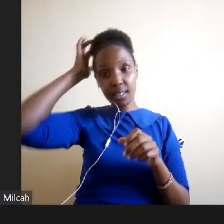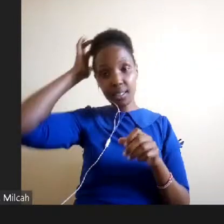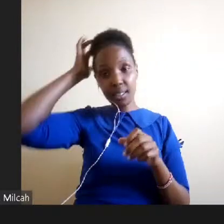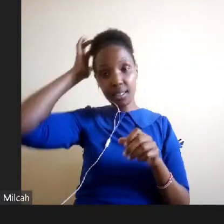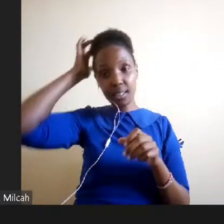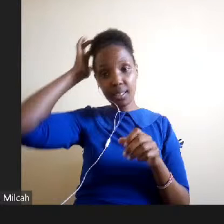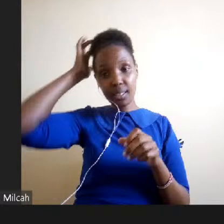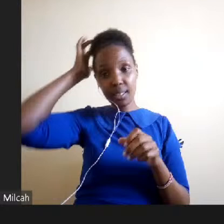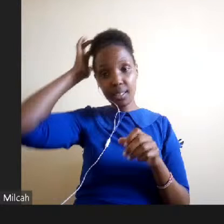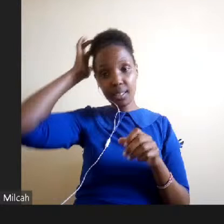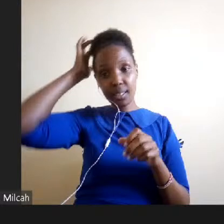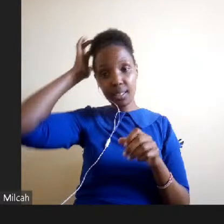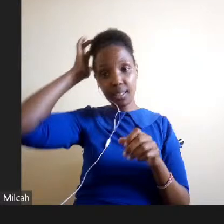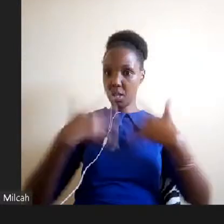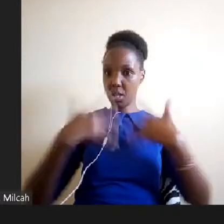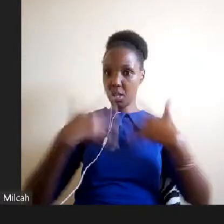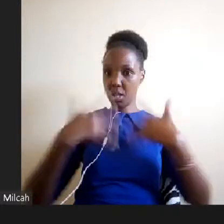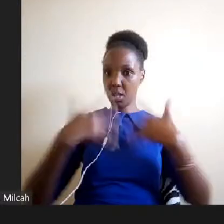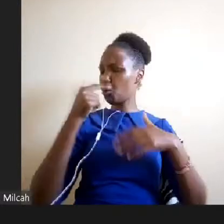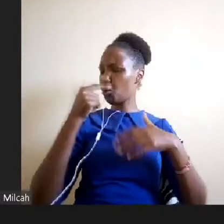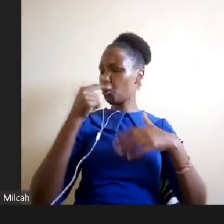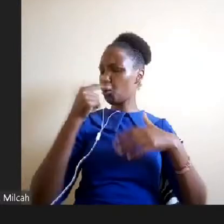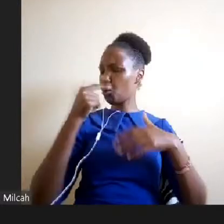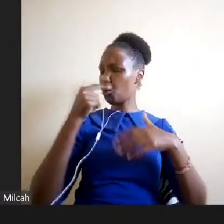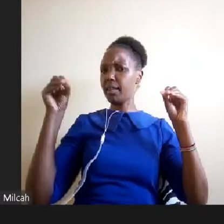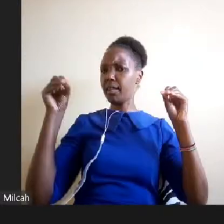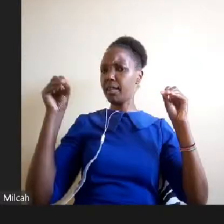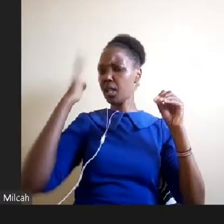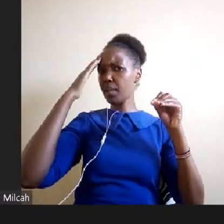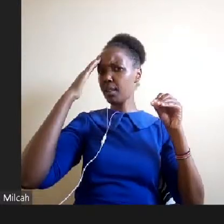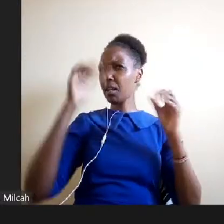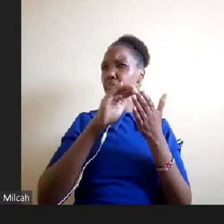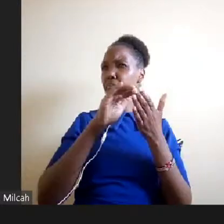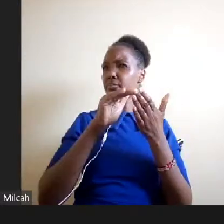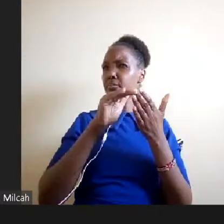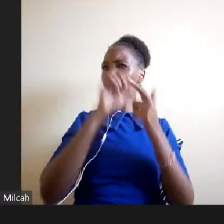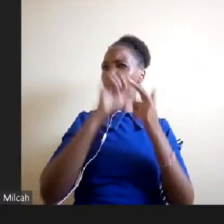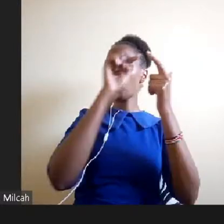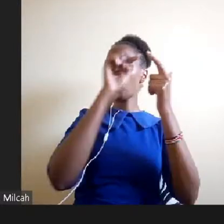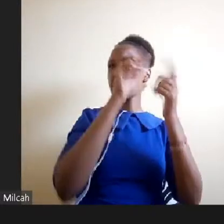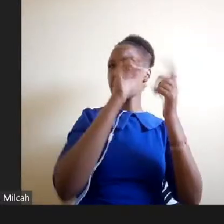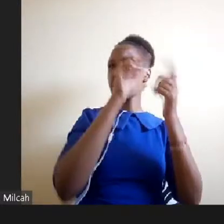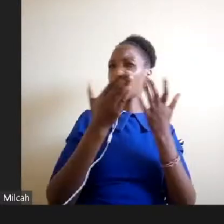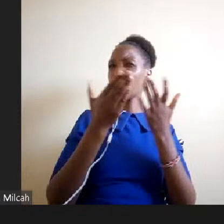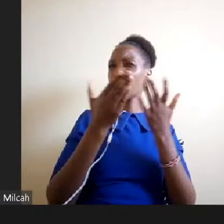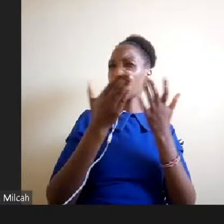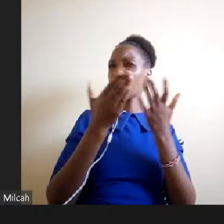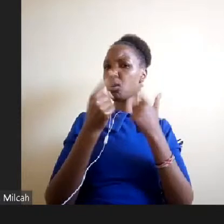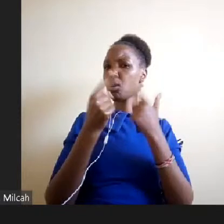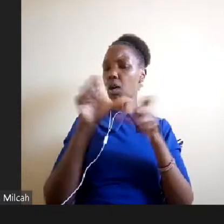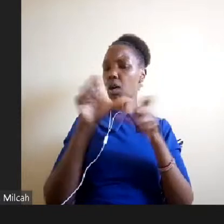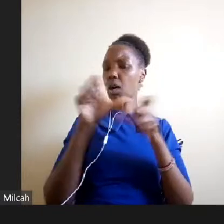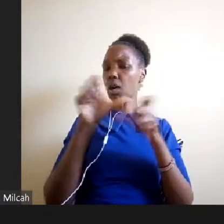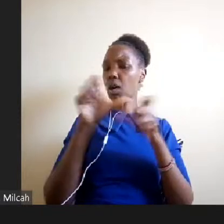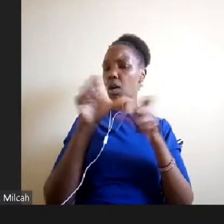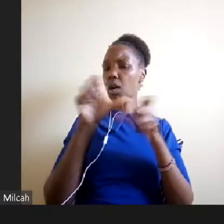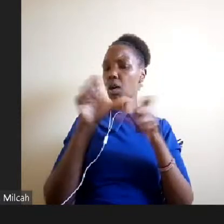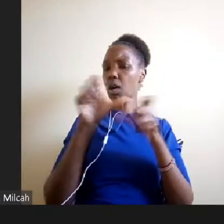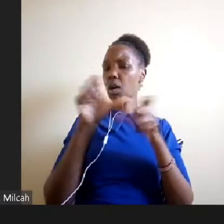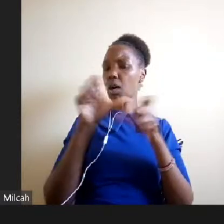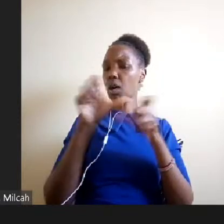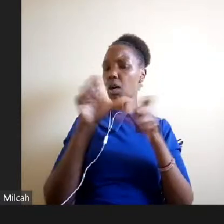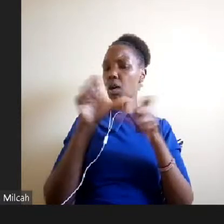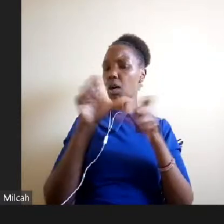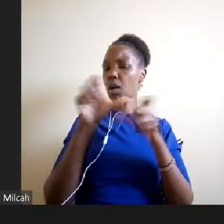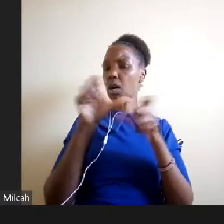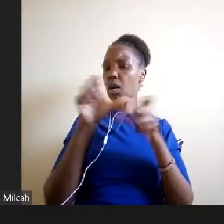they do not know. Remember, there's a point where we talked about the kind of people our children are playing with. In the survey that